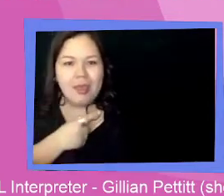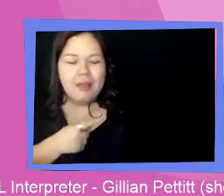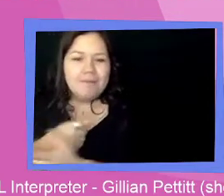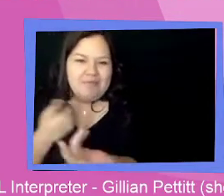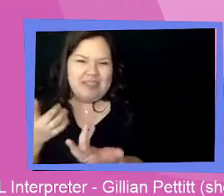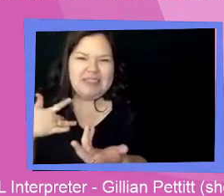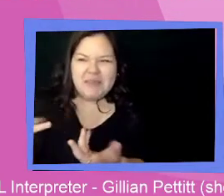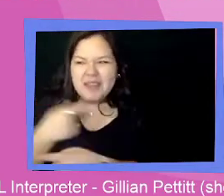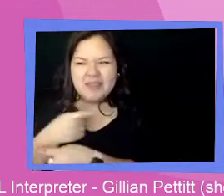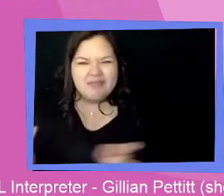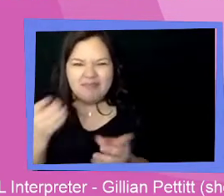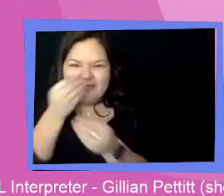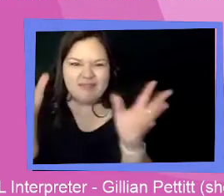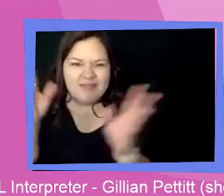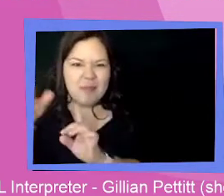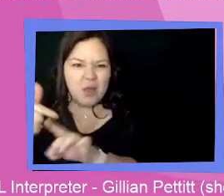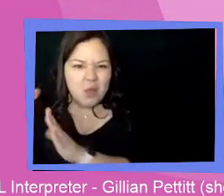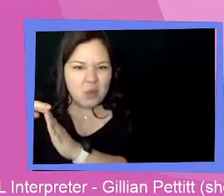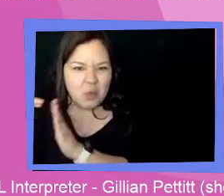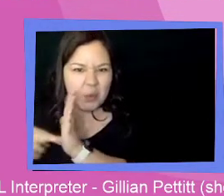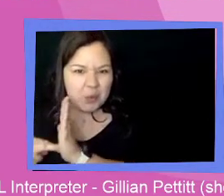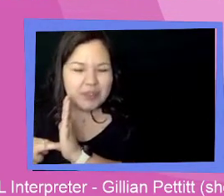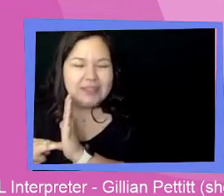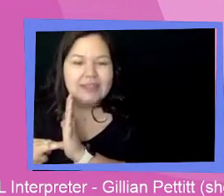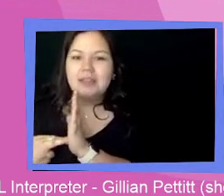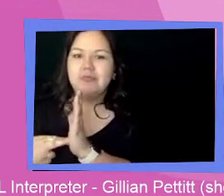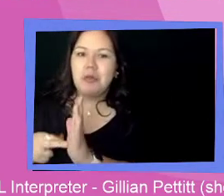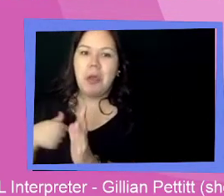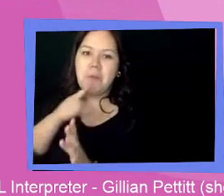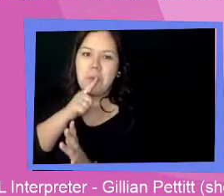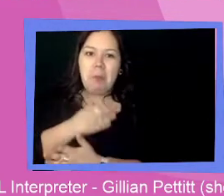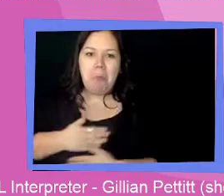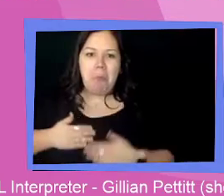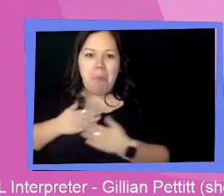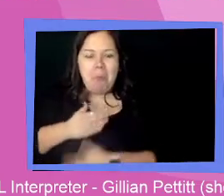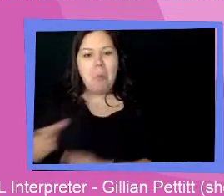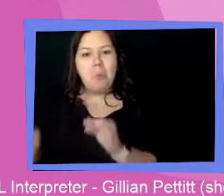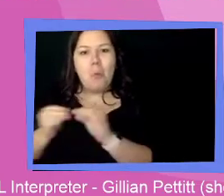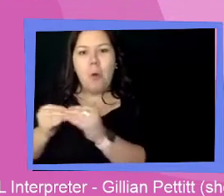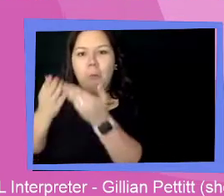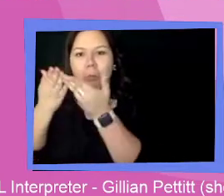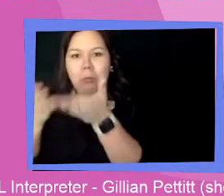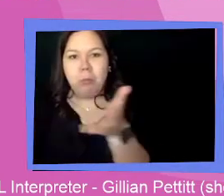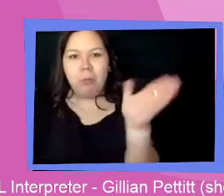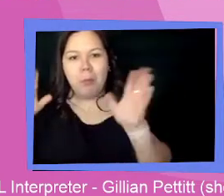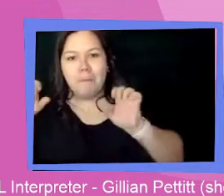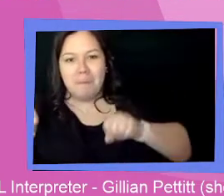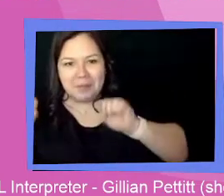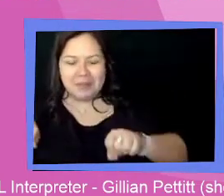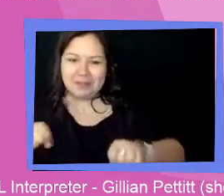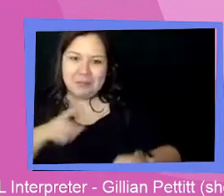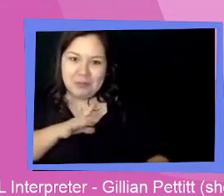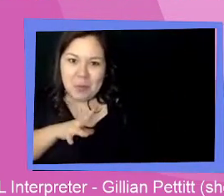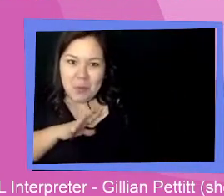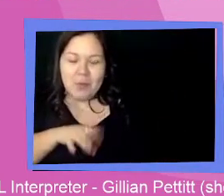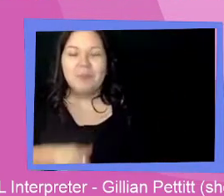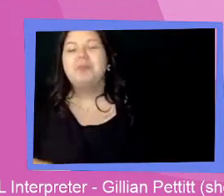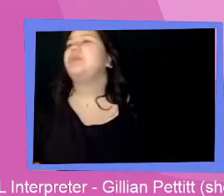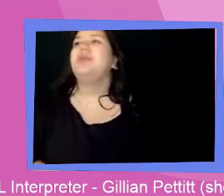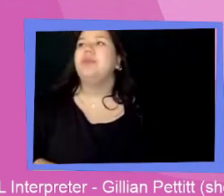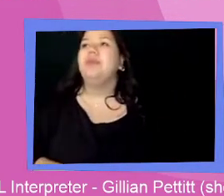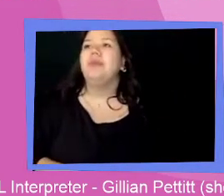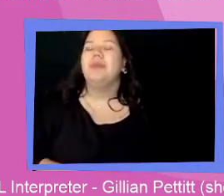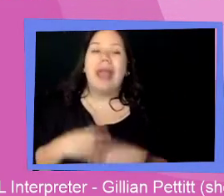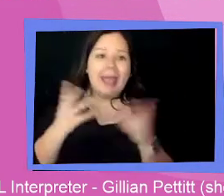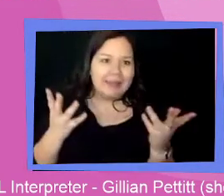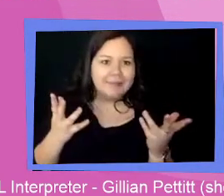too much about the rules. And so I find that it just opens things up in a really awesome way. And since this is